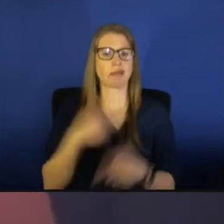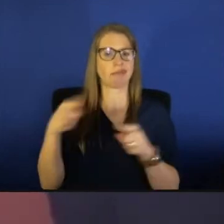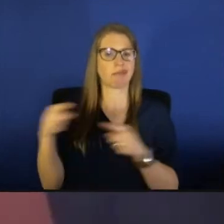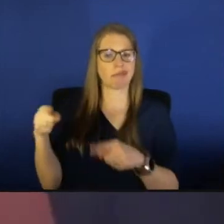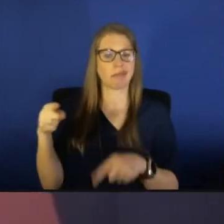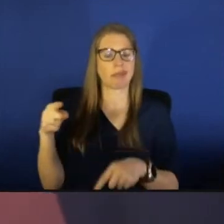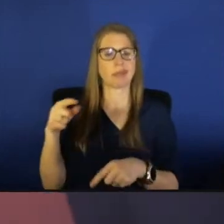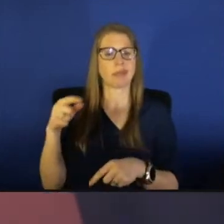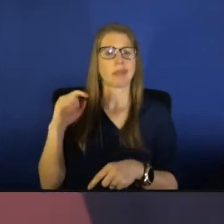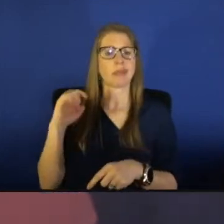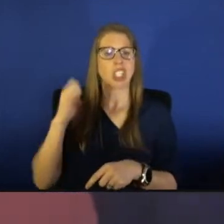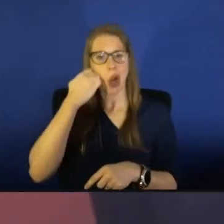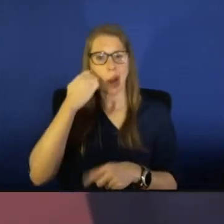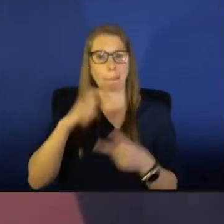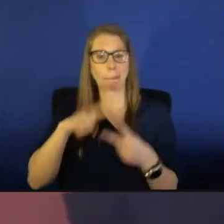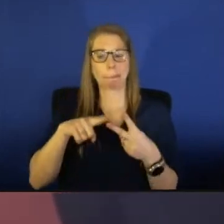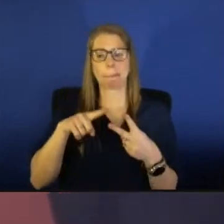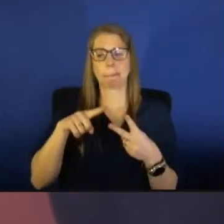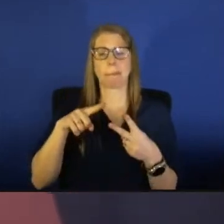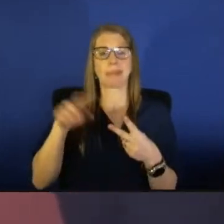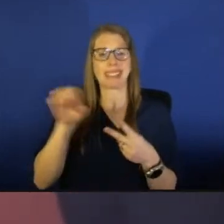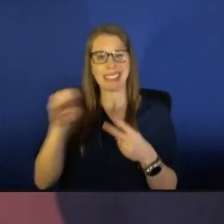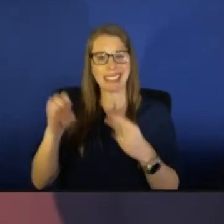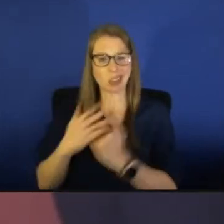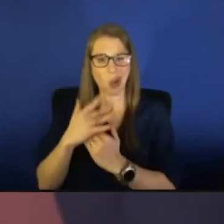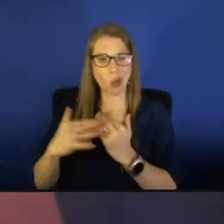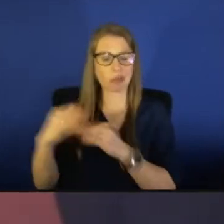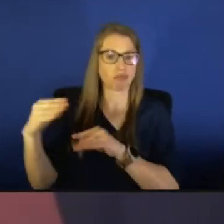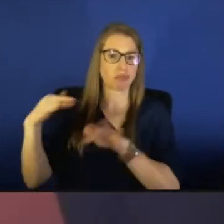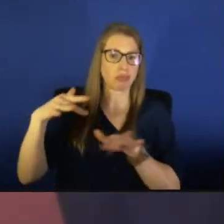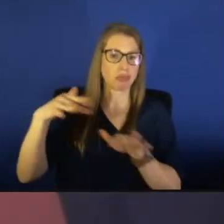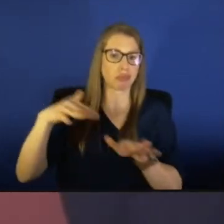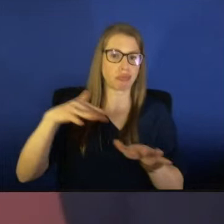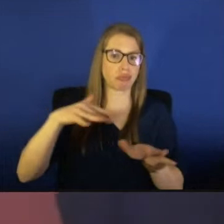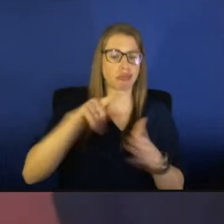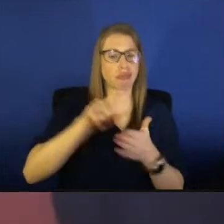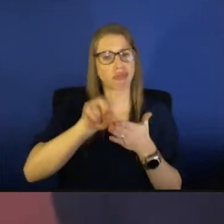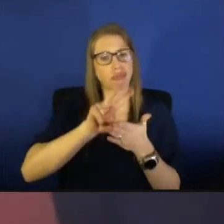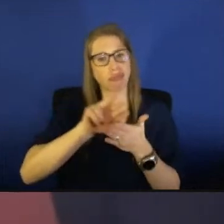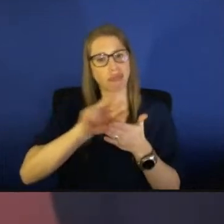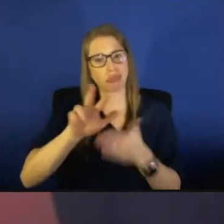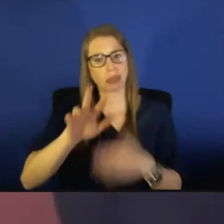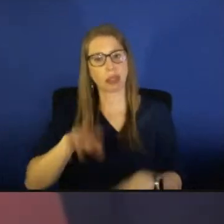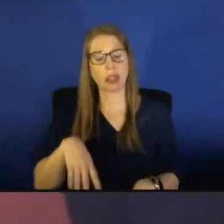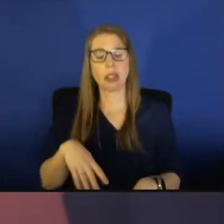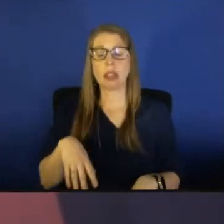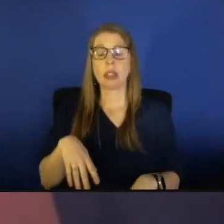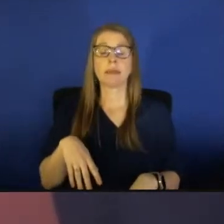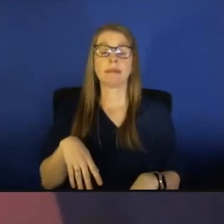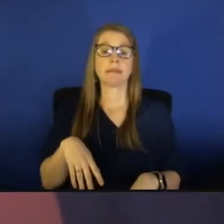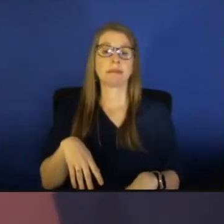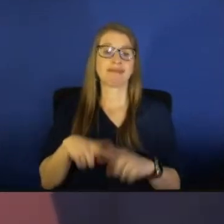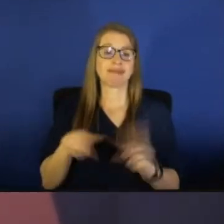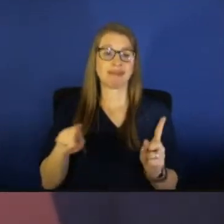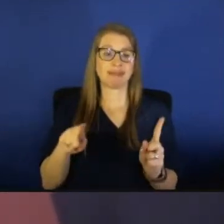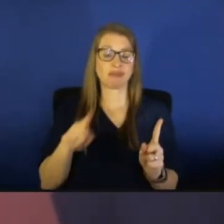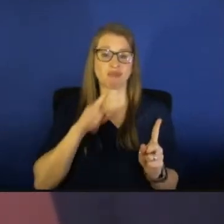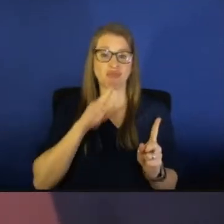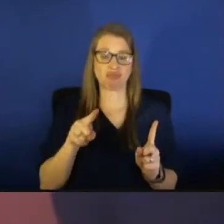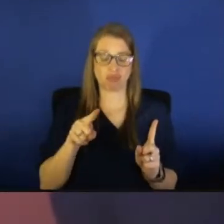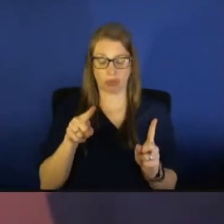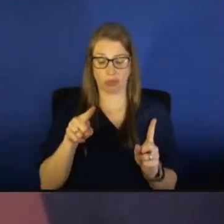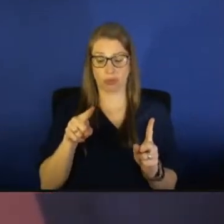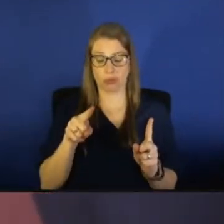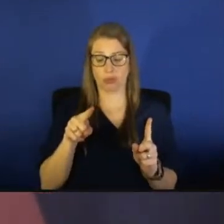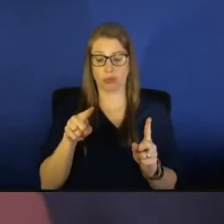hit the East Coast. It probably will work its way our direction in the next handful of weeks. But again, you know, when we really think about how we tried to manage